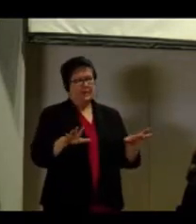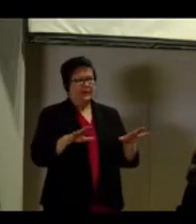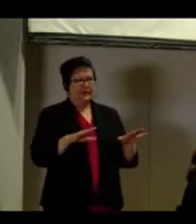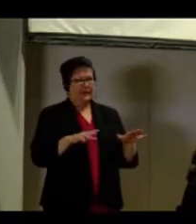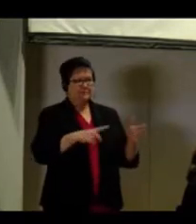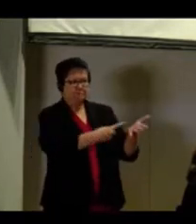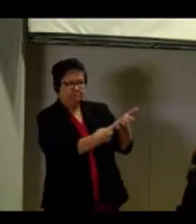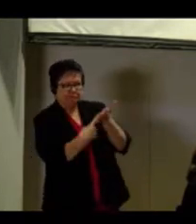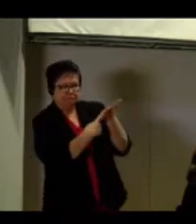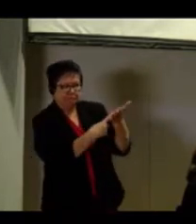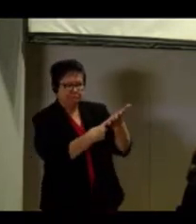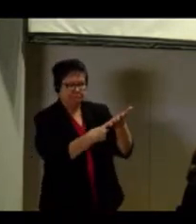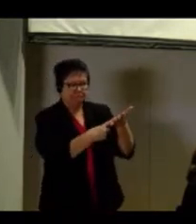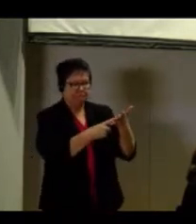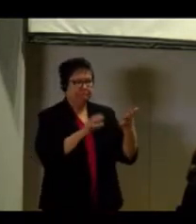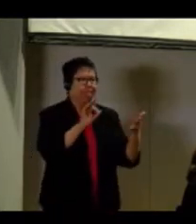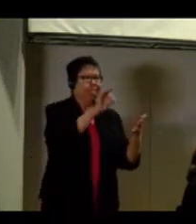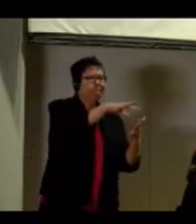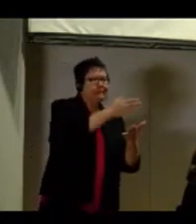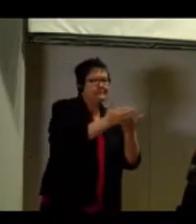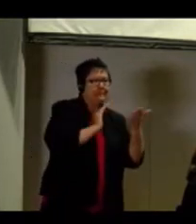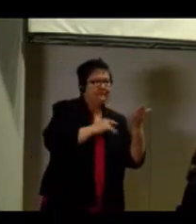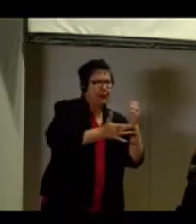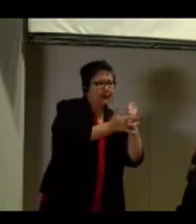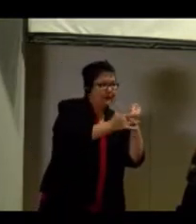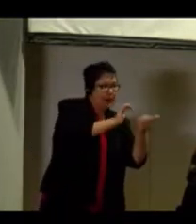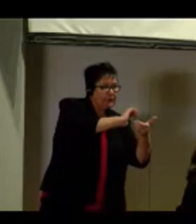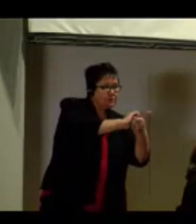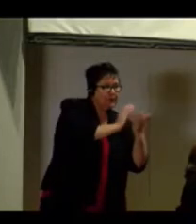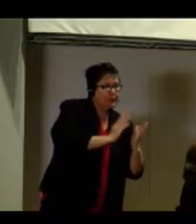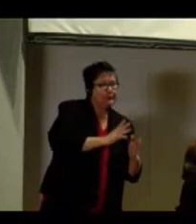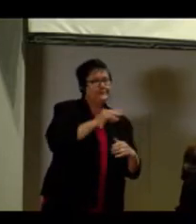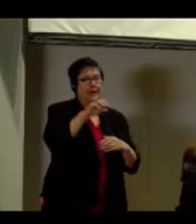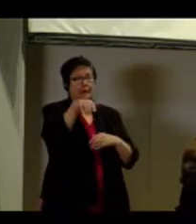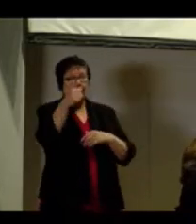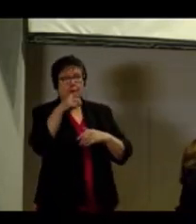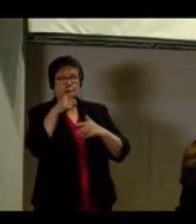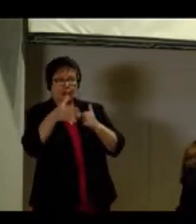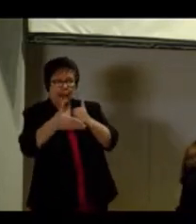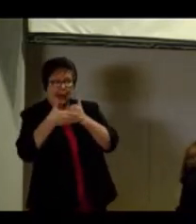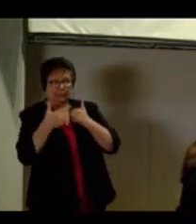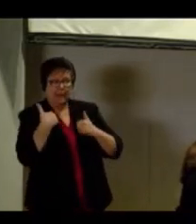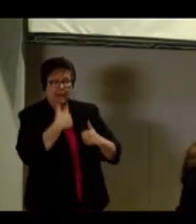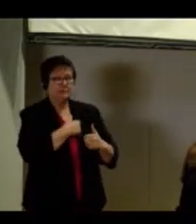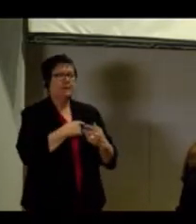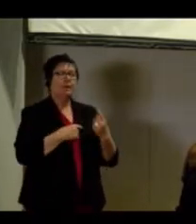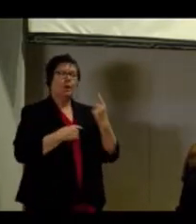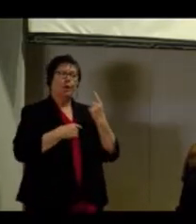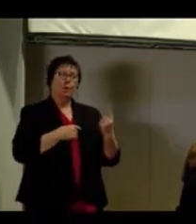of technology partners and others that I think could help us a lot. One of them is